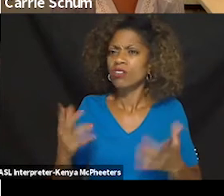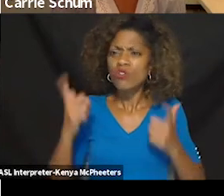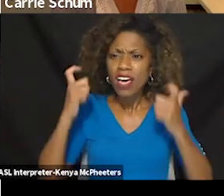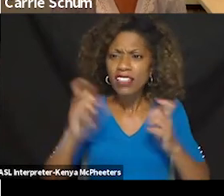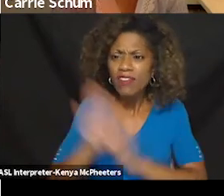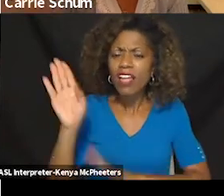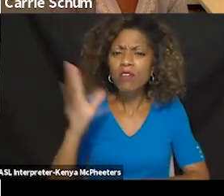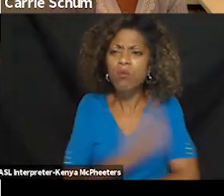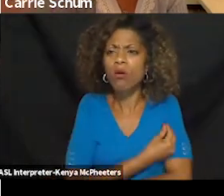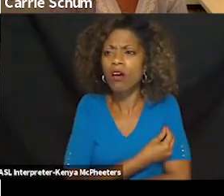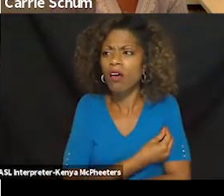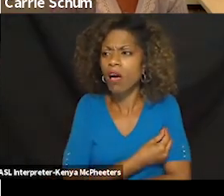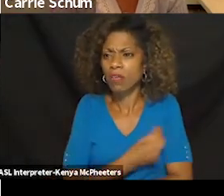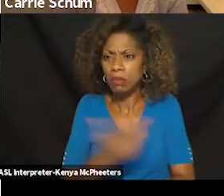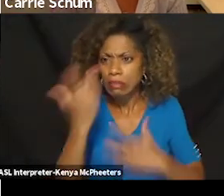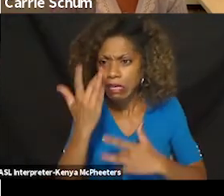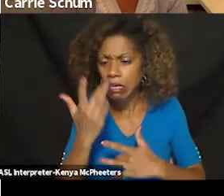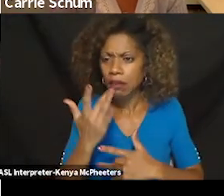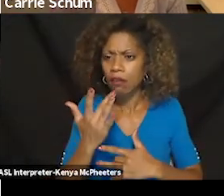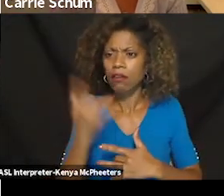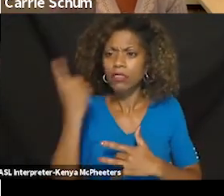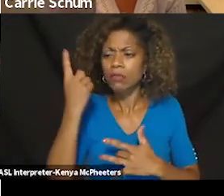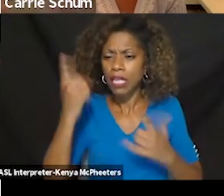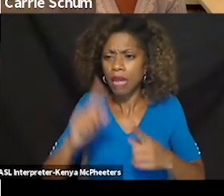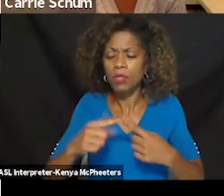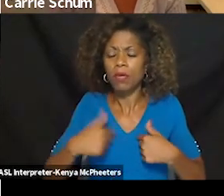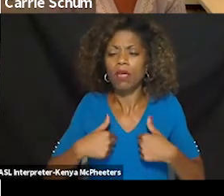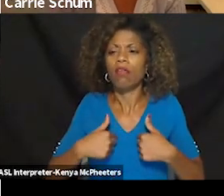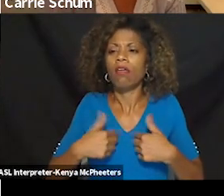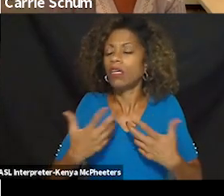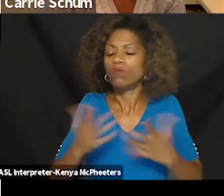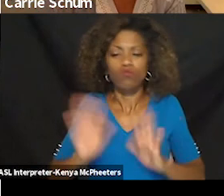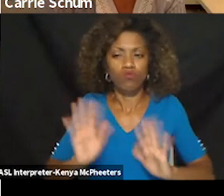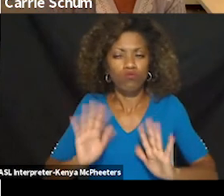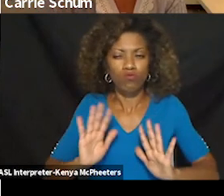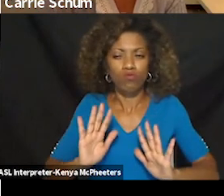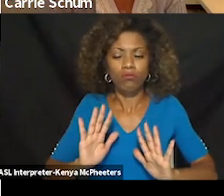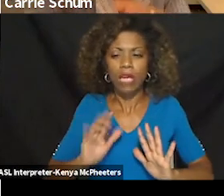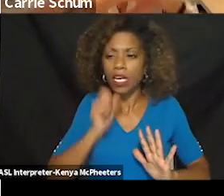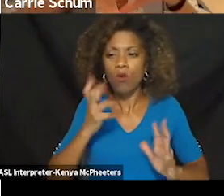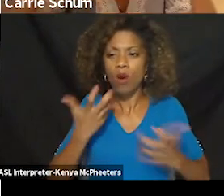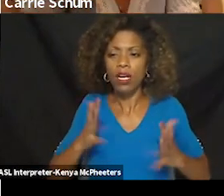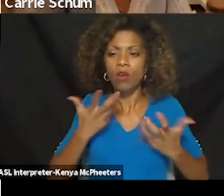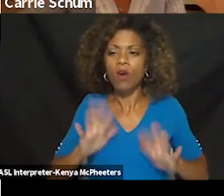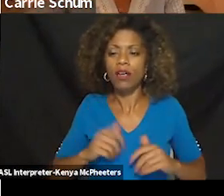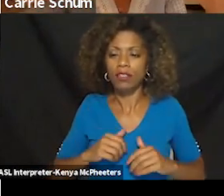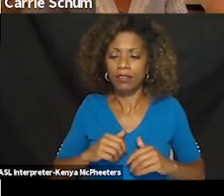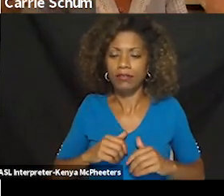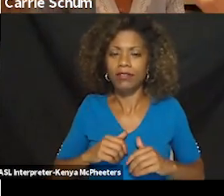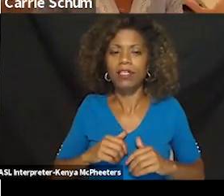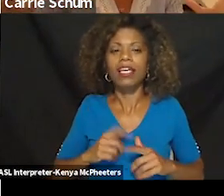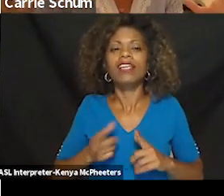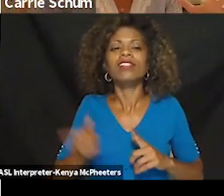vaccines. But again, what we did, and you can skip the next slide, Carlos, and go to the one after that, was create this sort of